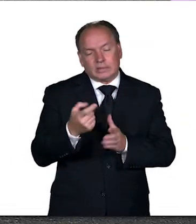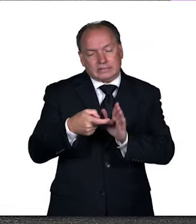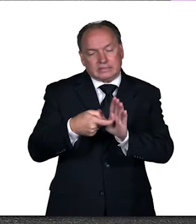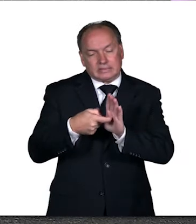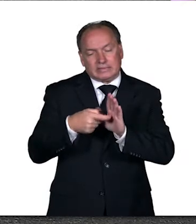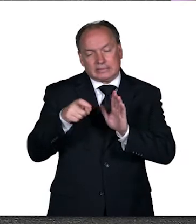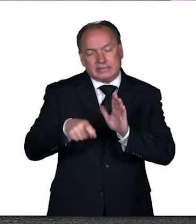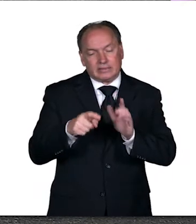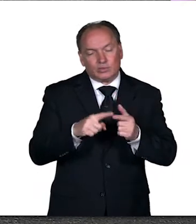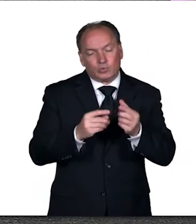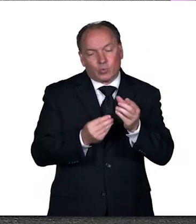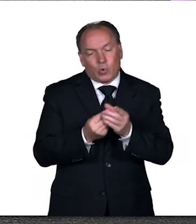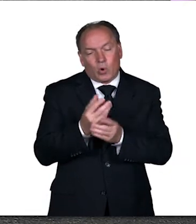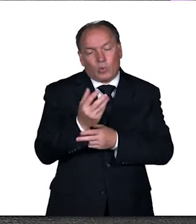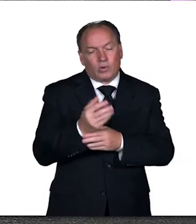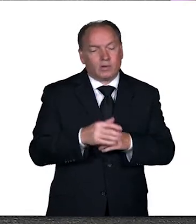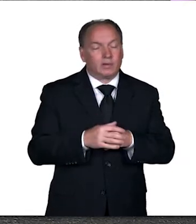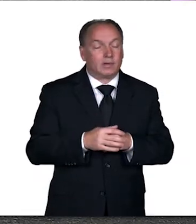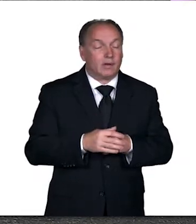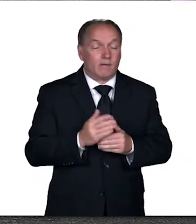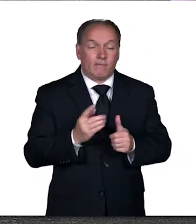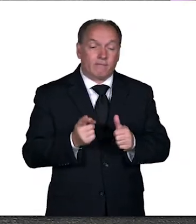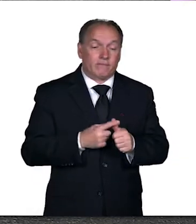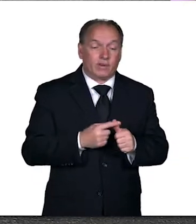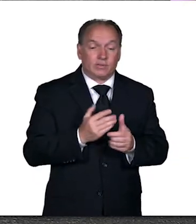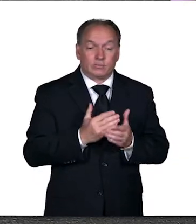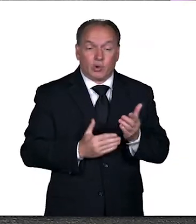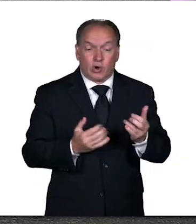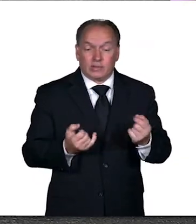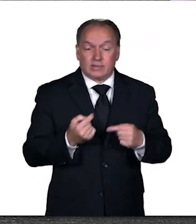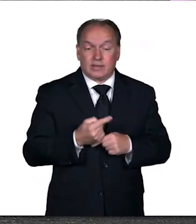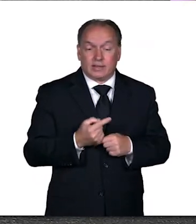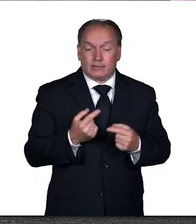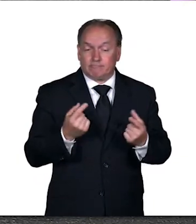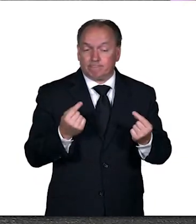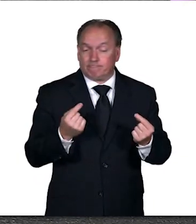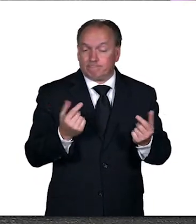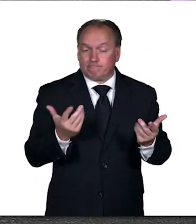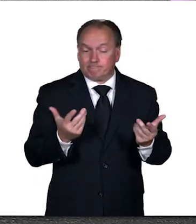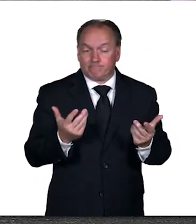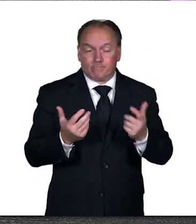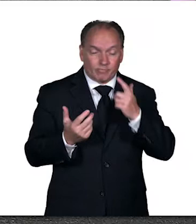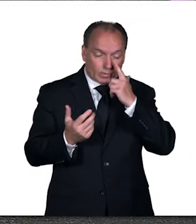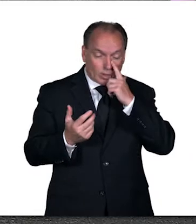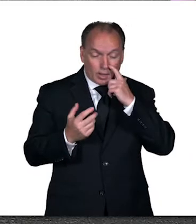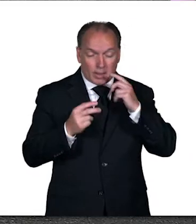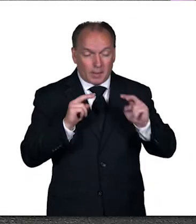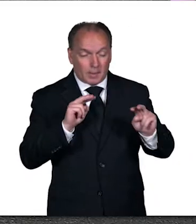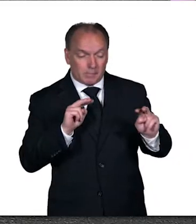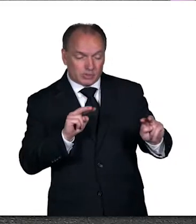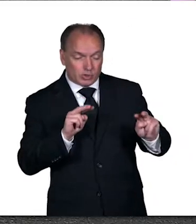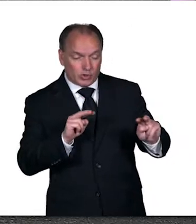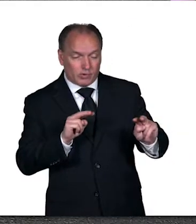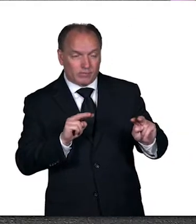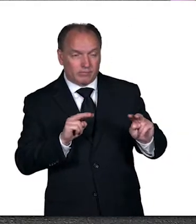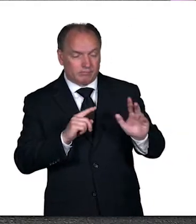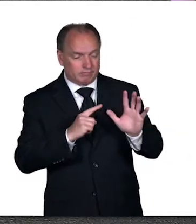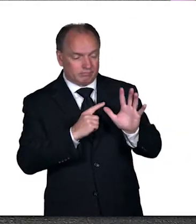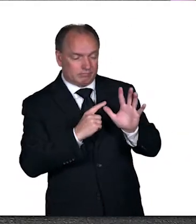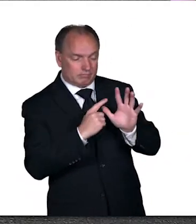grow. Alrighty, the first part in today's experiment is to observe